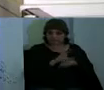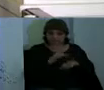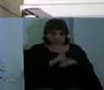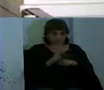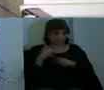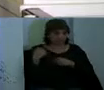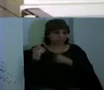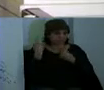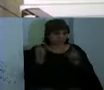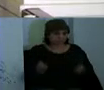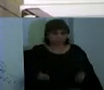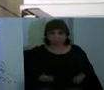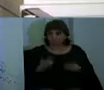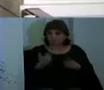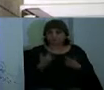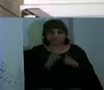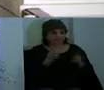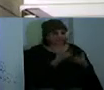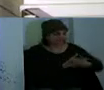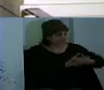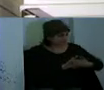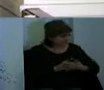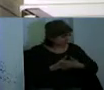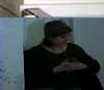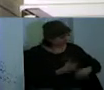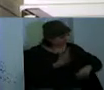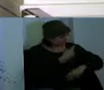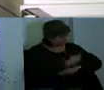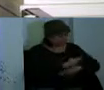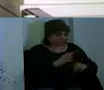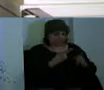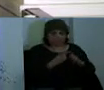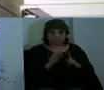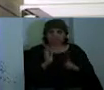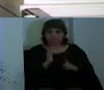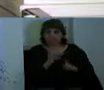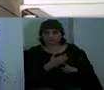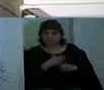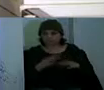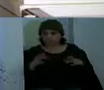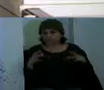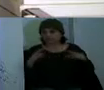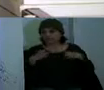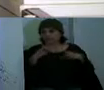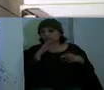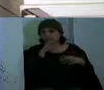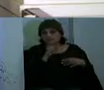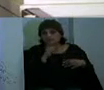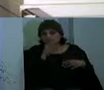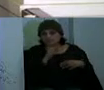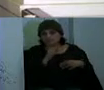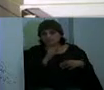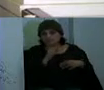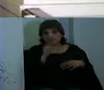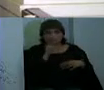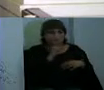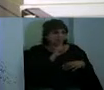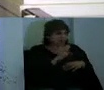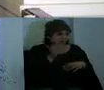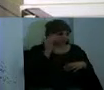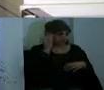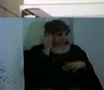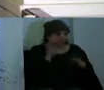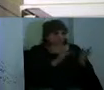lives. From our baby days, I said, to our retirement age. And we don't really know